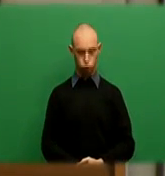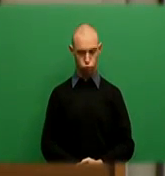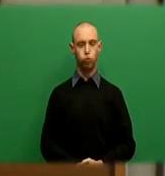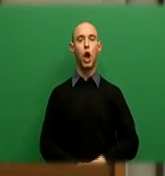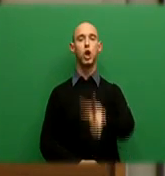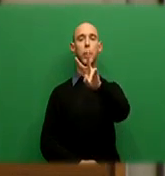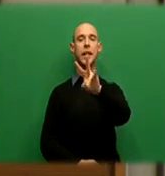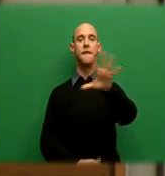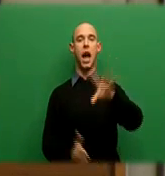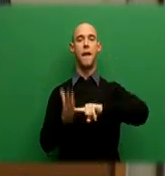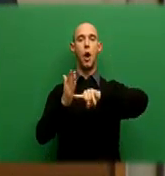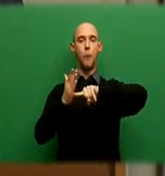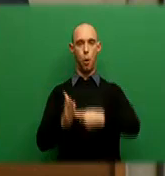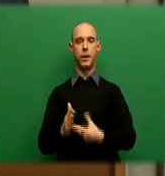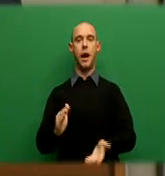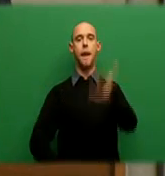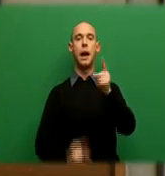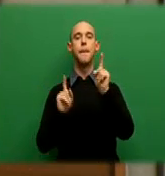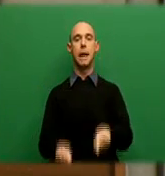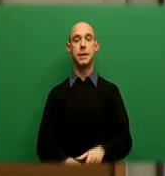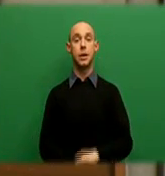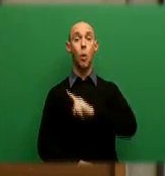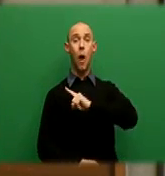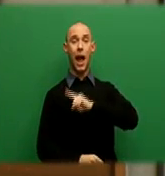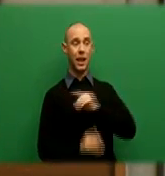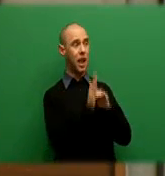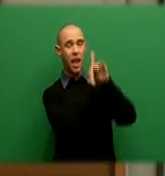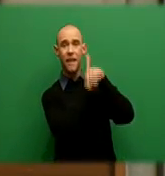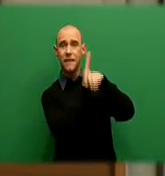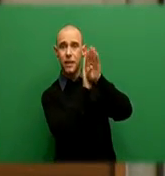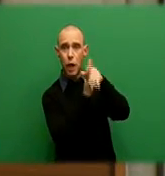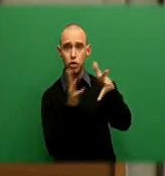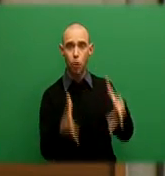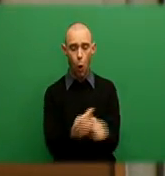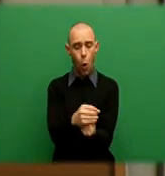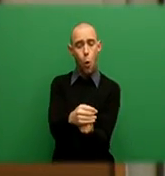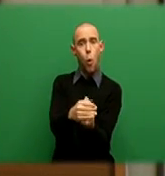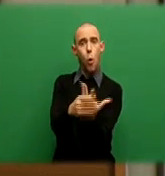dilemma of a deteriorating inflation environment and a worsening growth outlook.